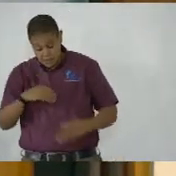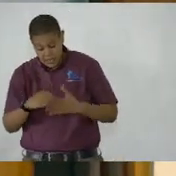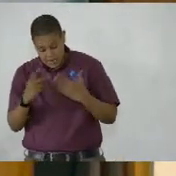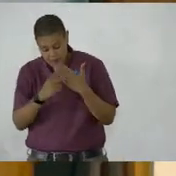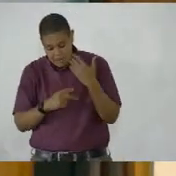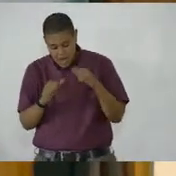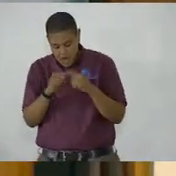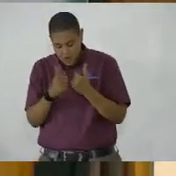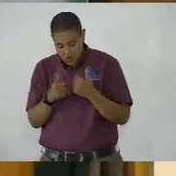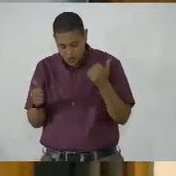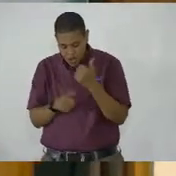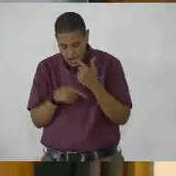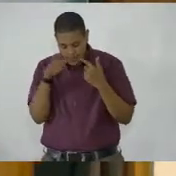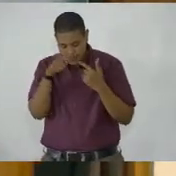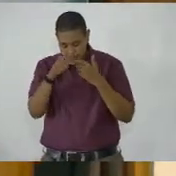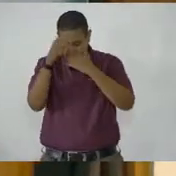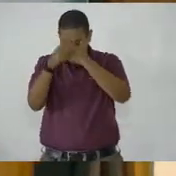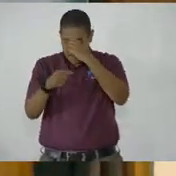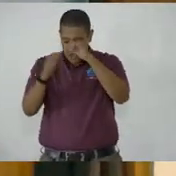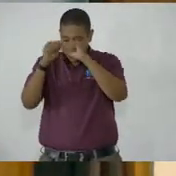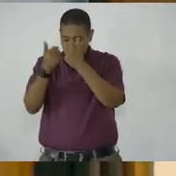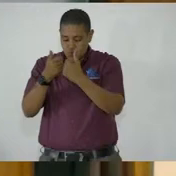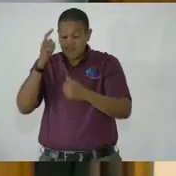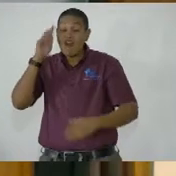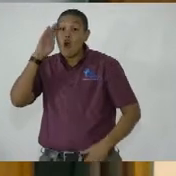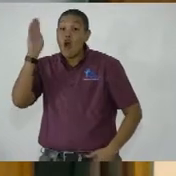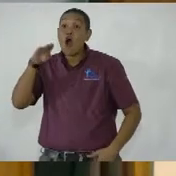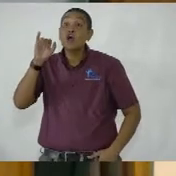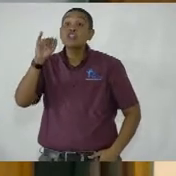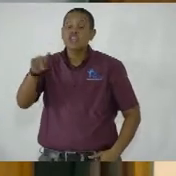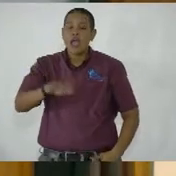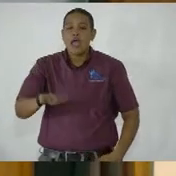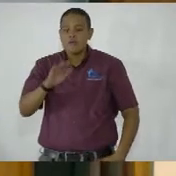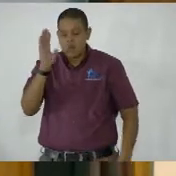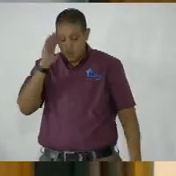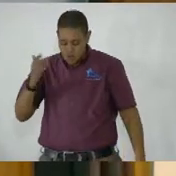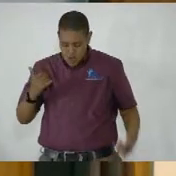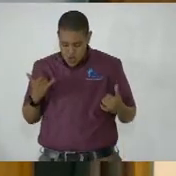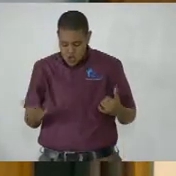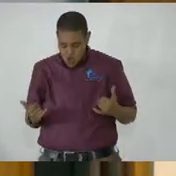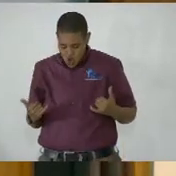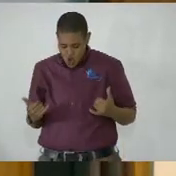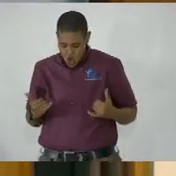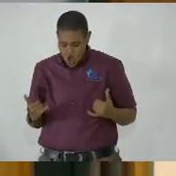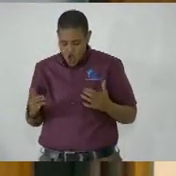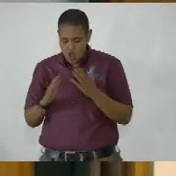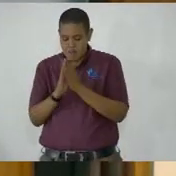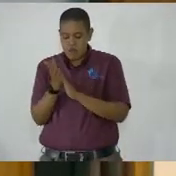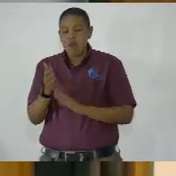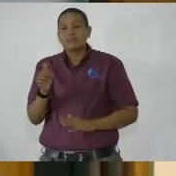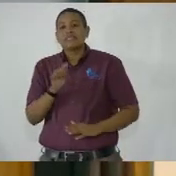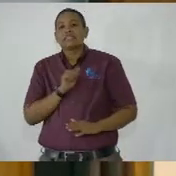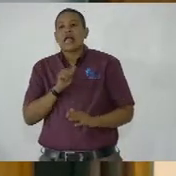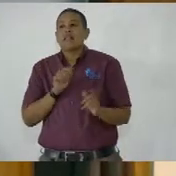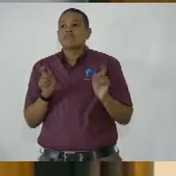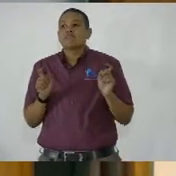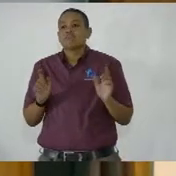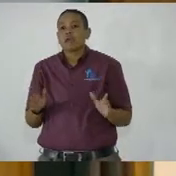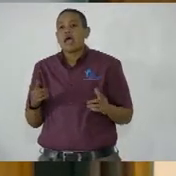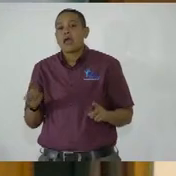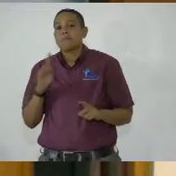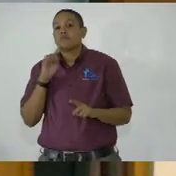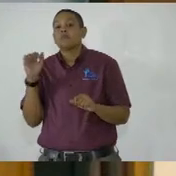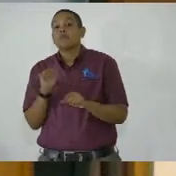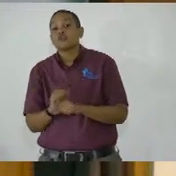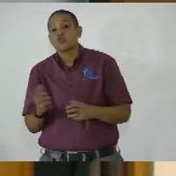And this parish association of all GPs will now become self-regulating to